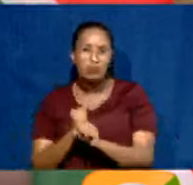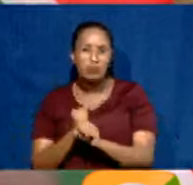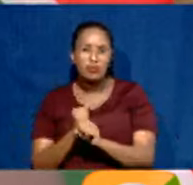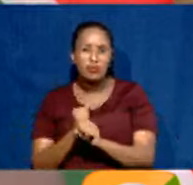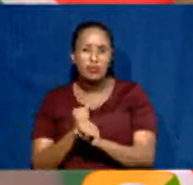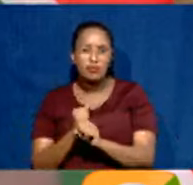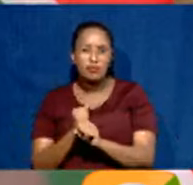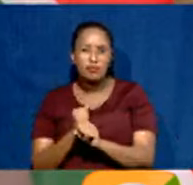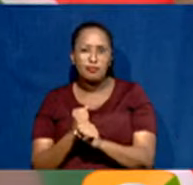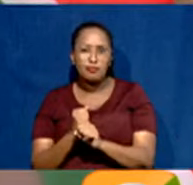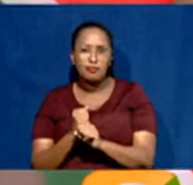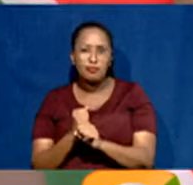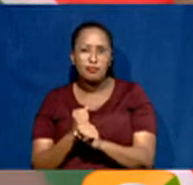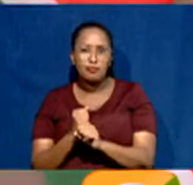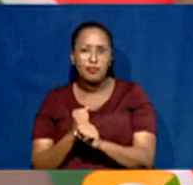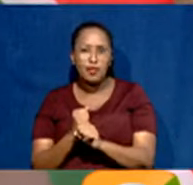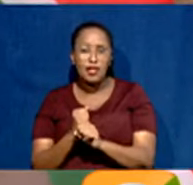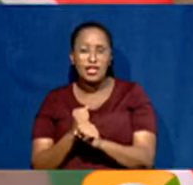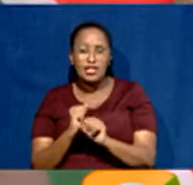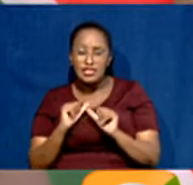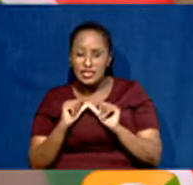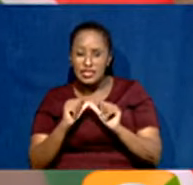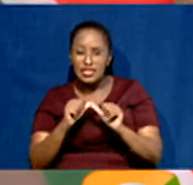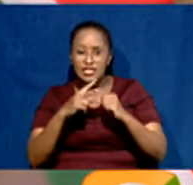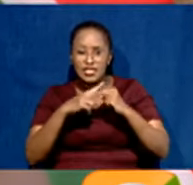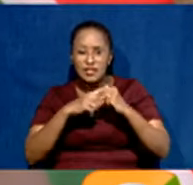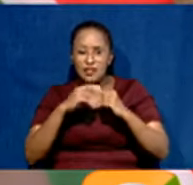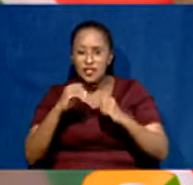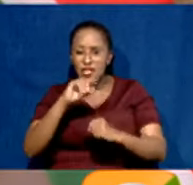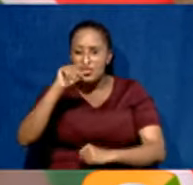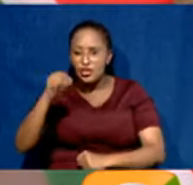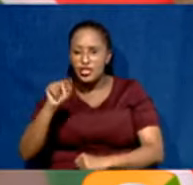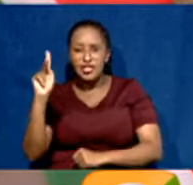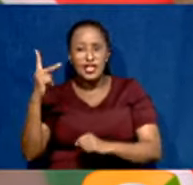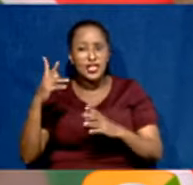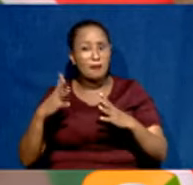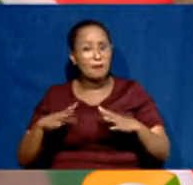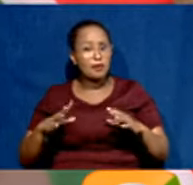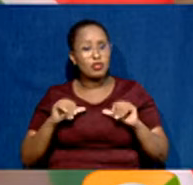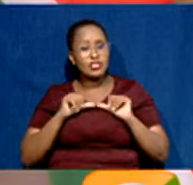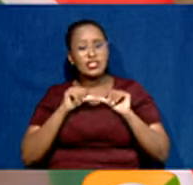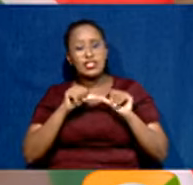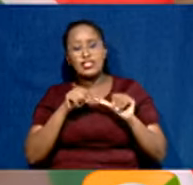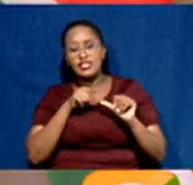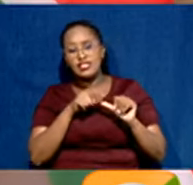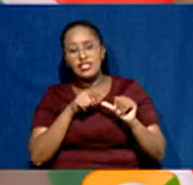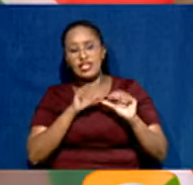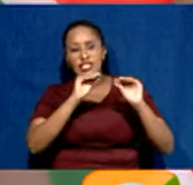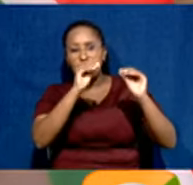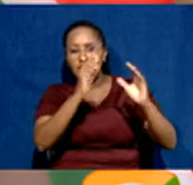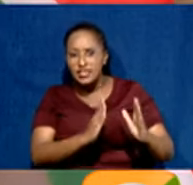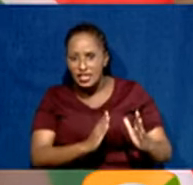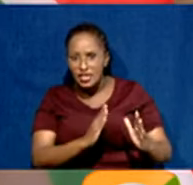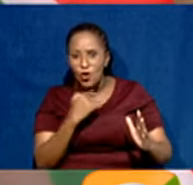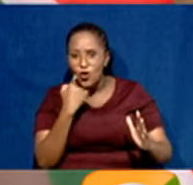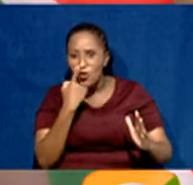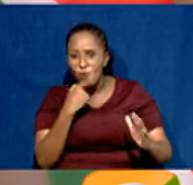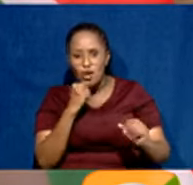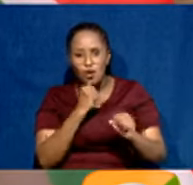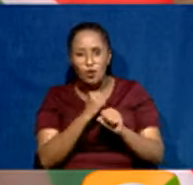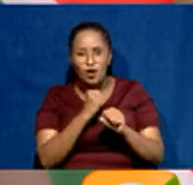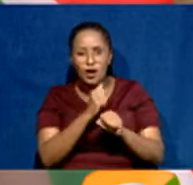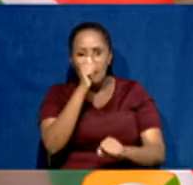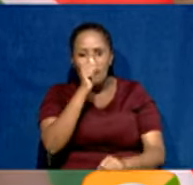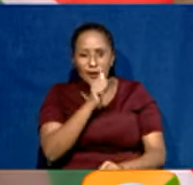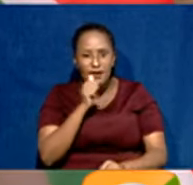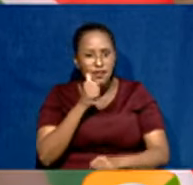have gotten out of jobs. Part of those 70,000 Kenyans, for your information, are teachers who are working in private